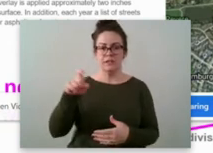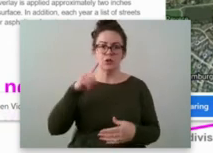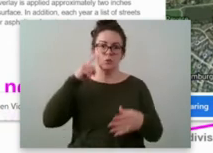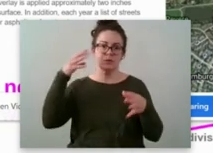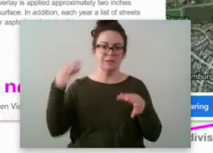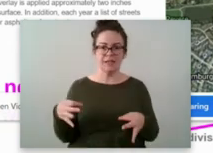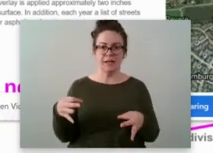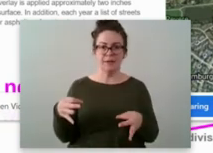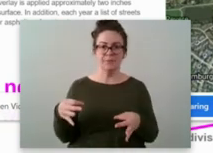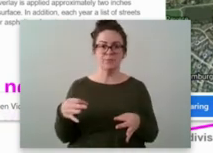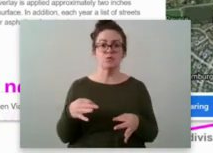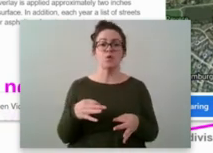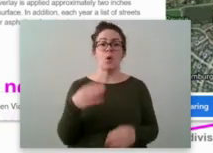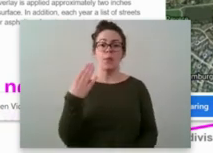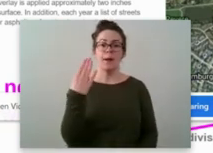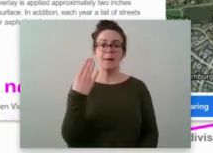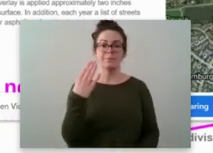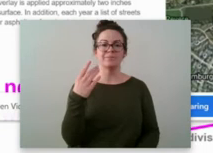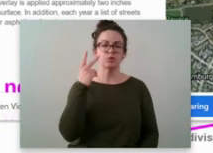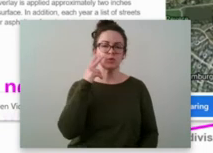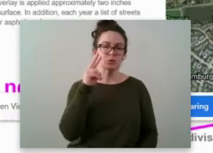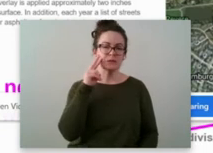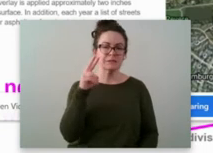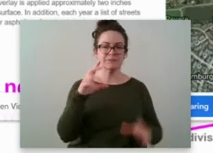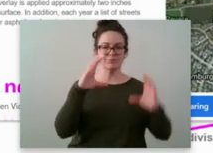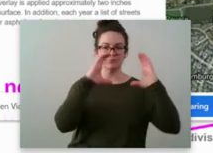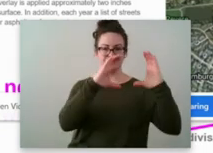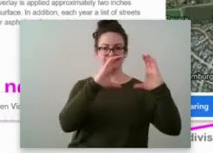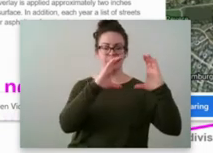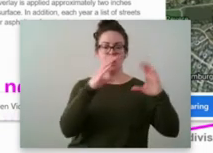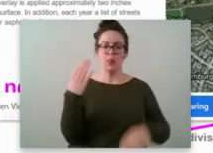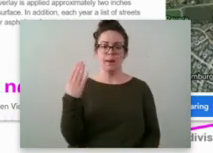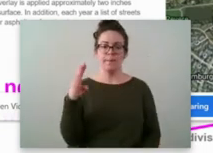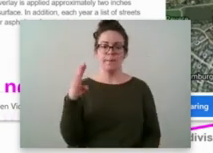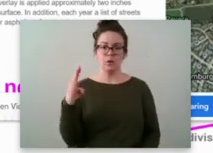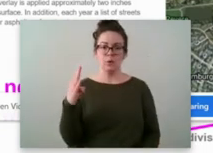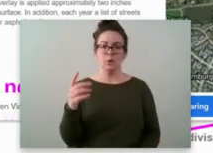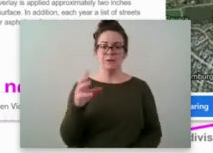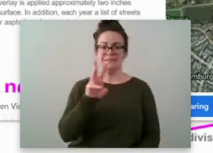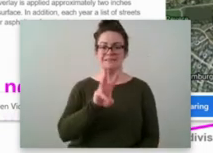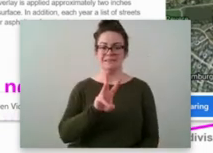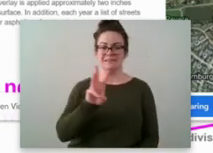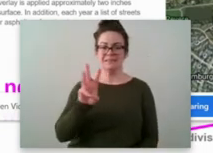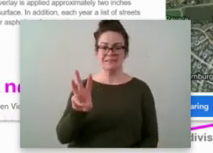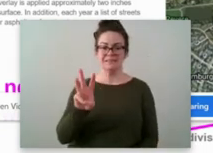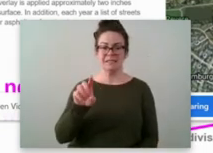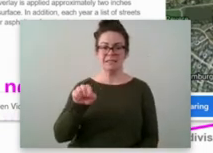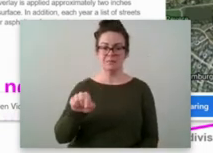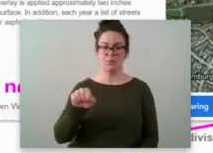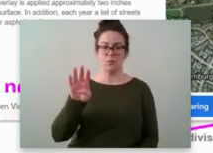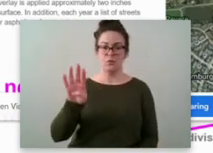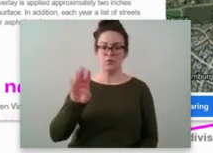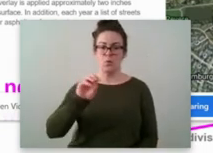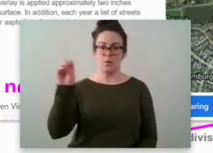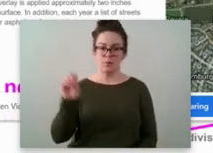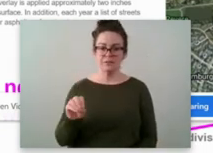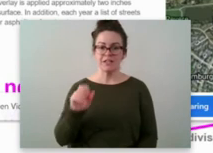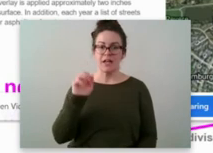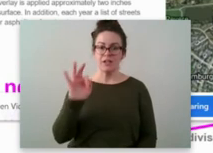roadway repairs. So 66.4% of all the money in the Schaumburg community is